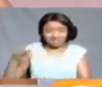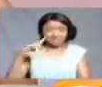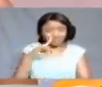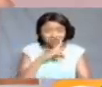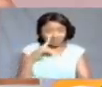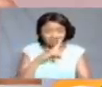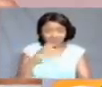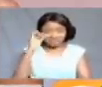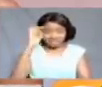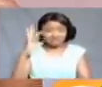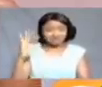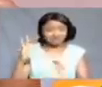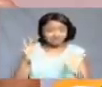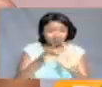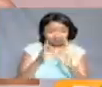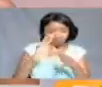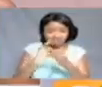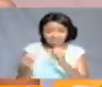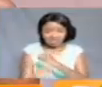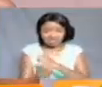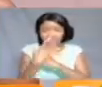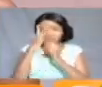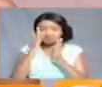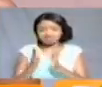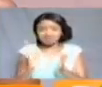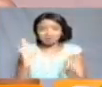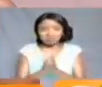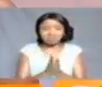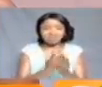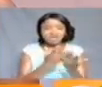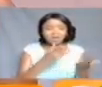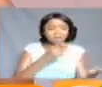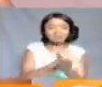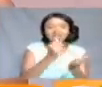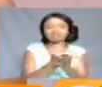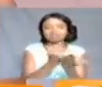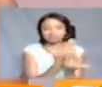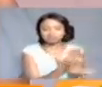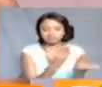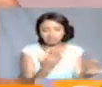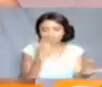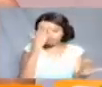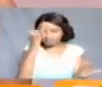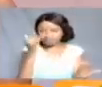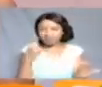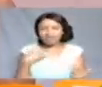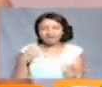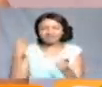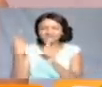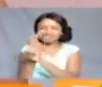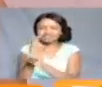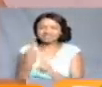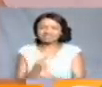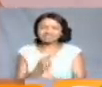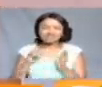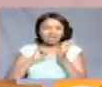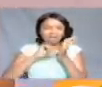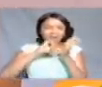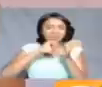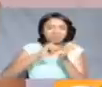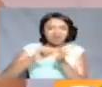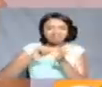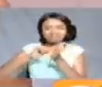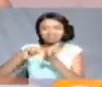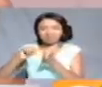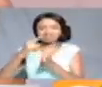influencers straight to kind of like purchase point. Because first of all, there are very many brands that are looking for